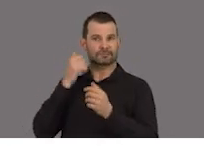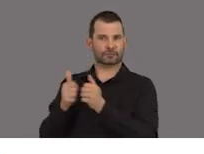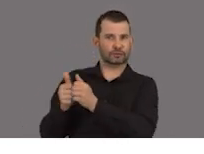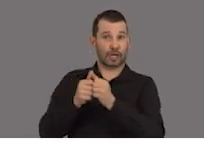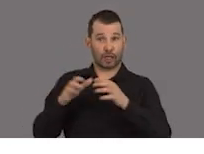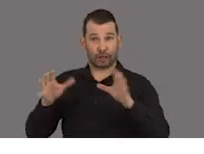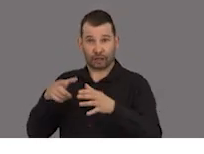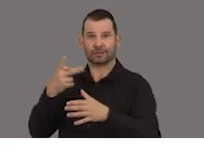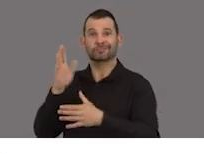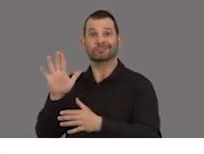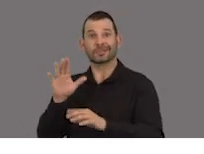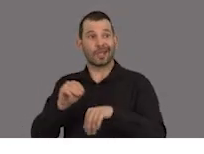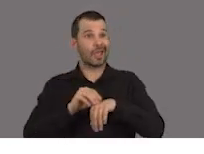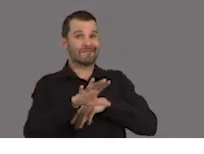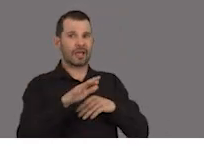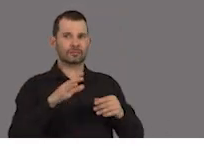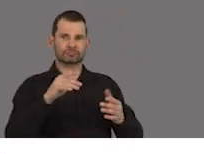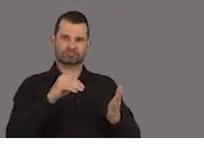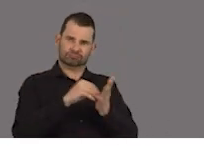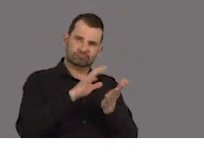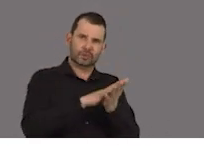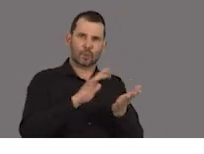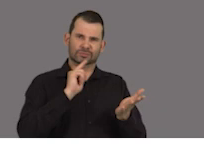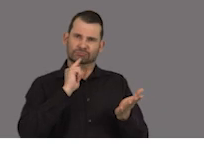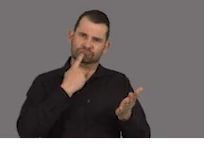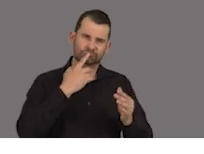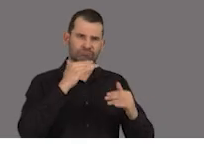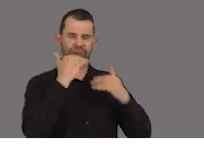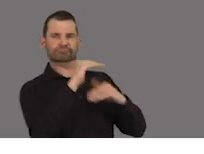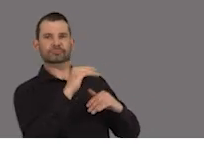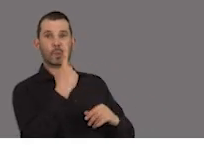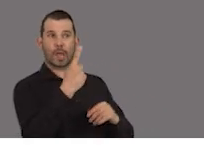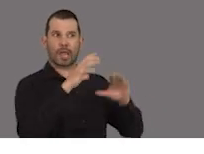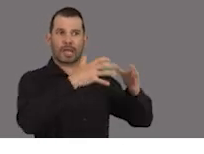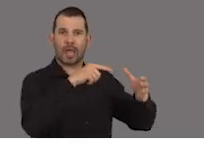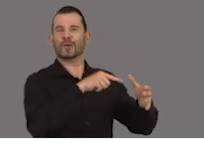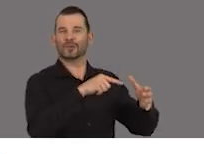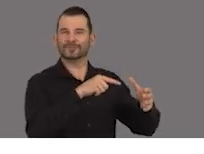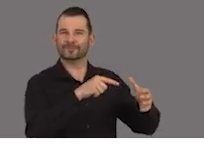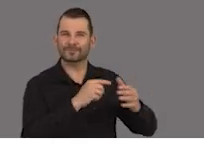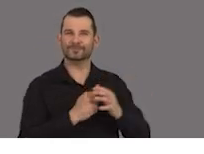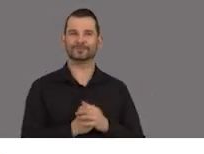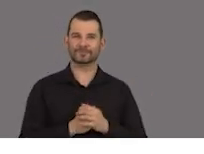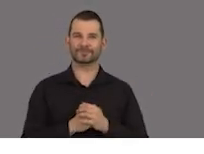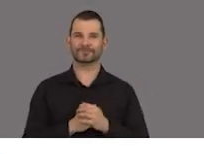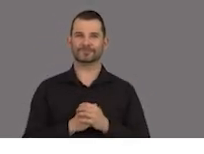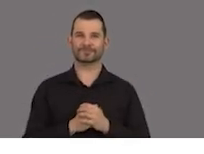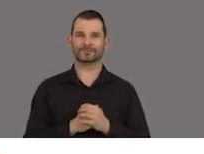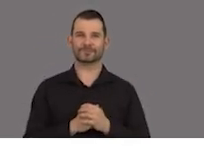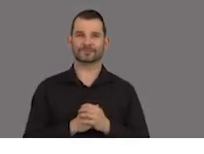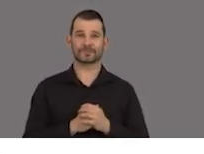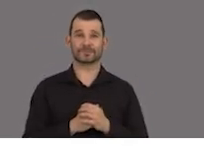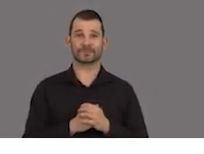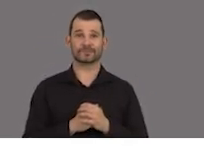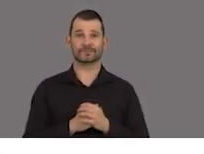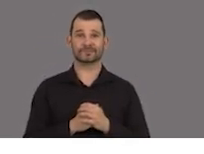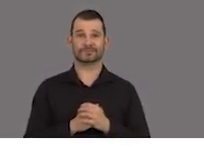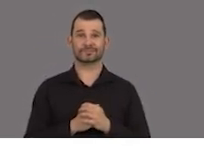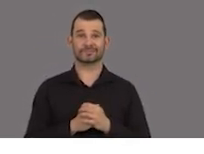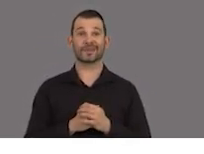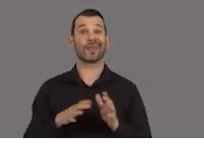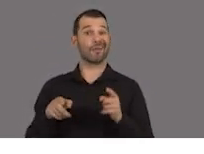be considered if, together, their effect is as severe as having a marked restriction in one